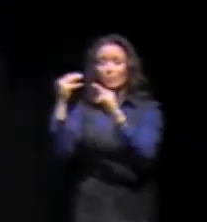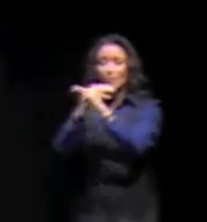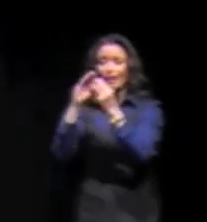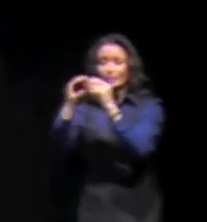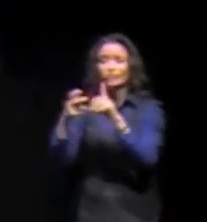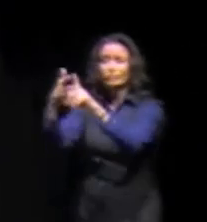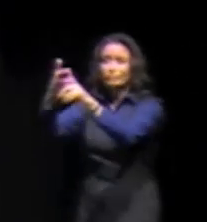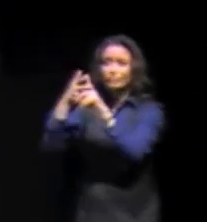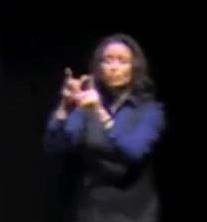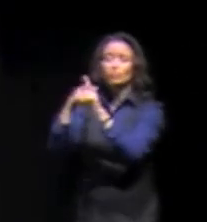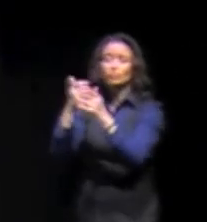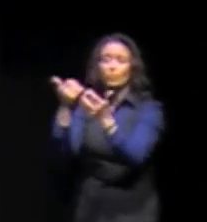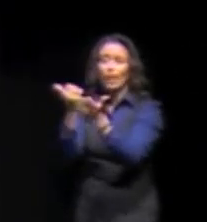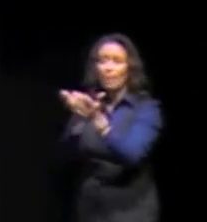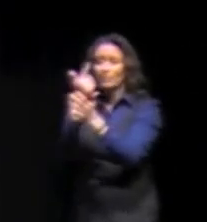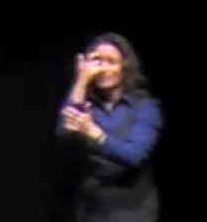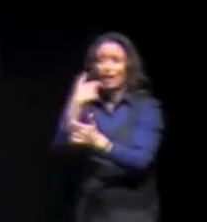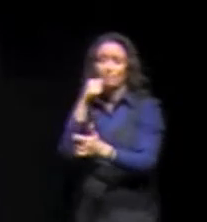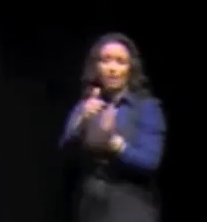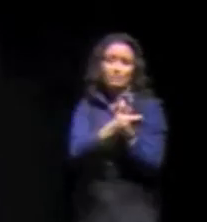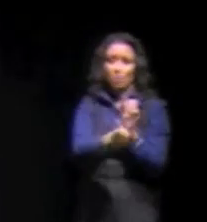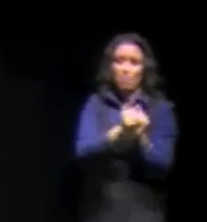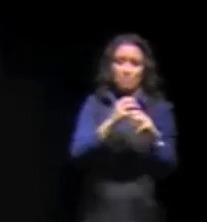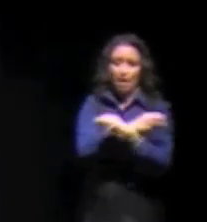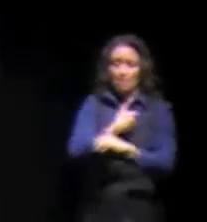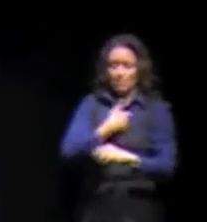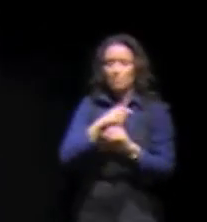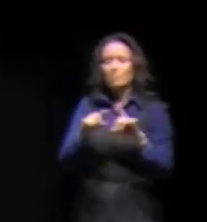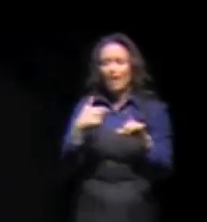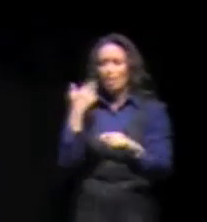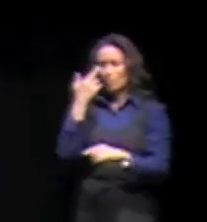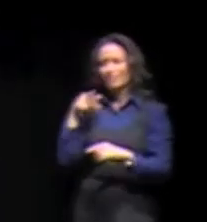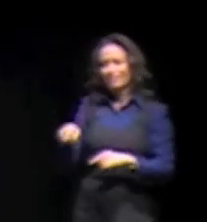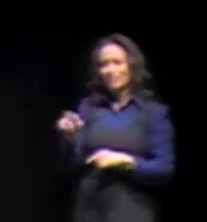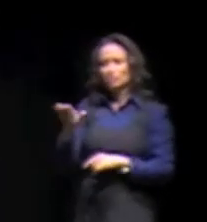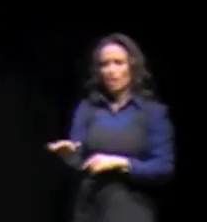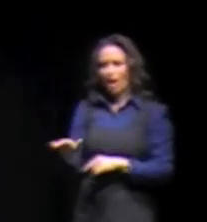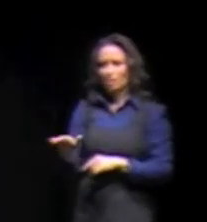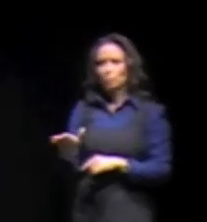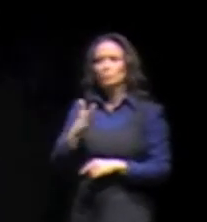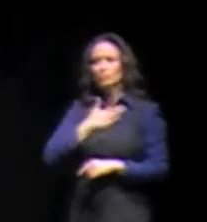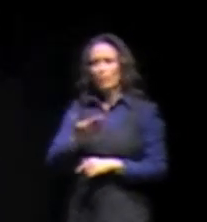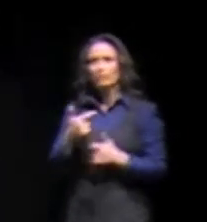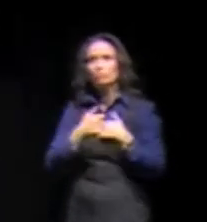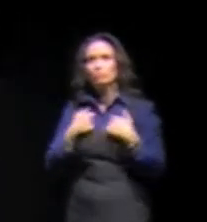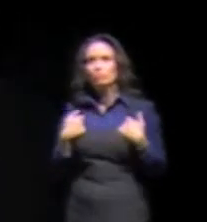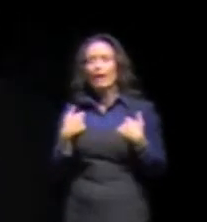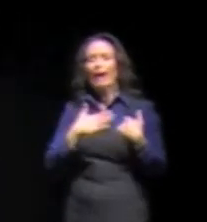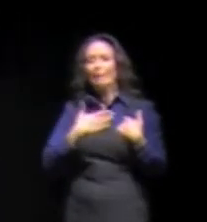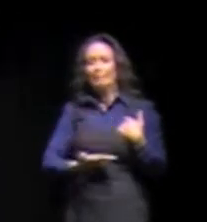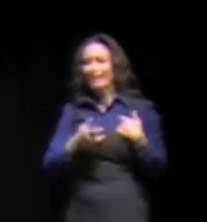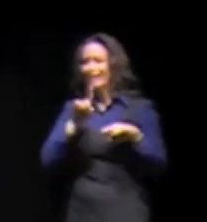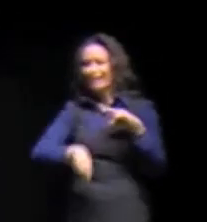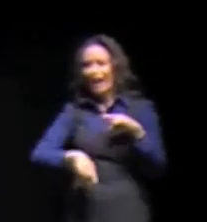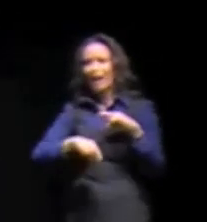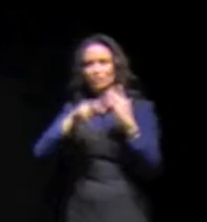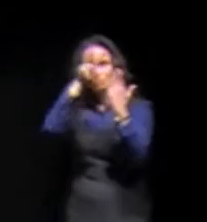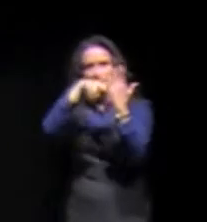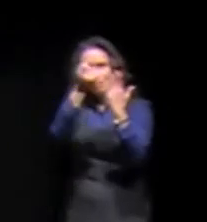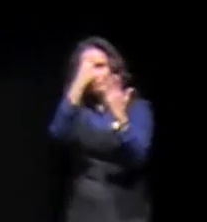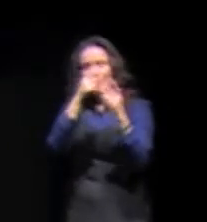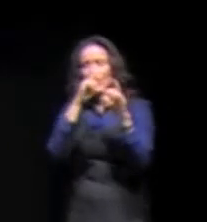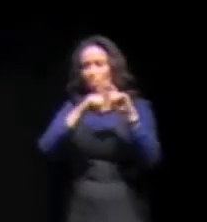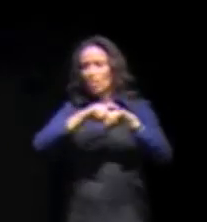as I am not the best at math-type tasks. However, I realized that this child was putting himself out there by admitting that he can't read the